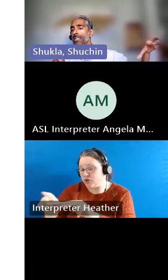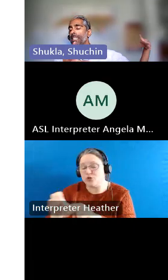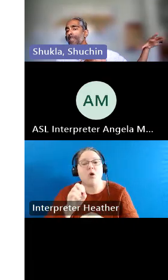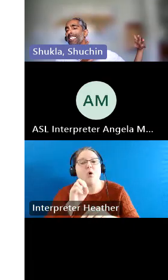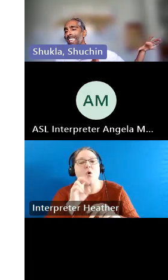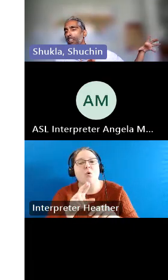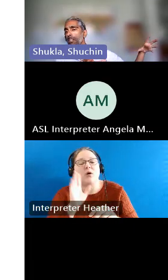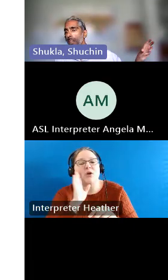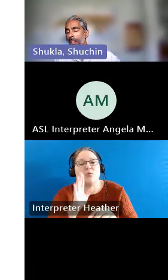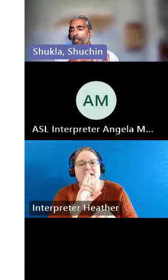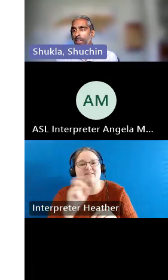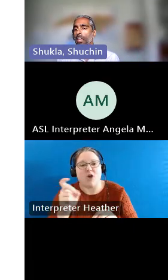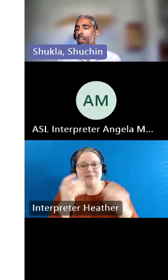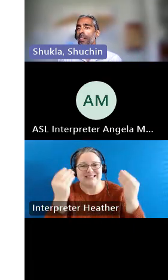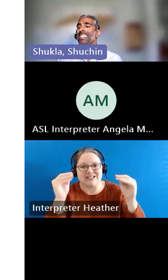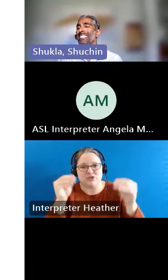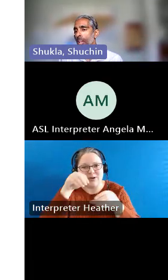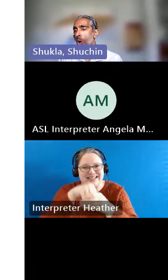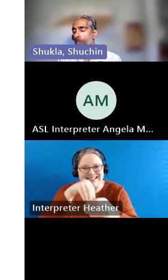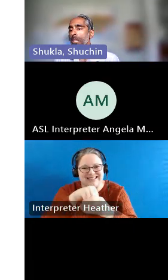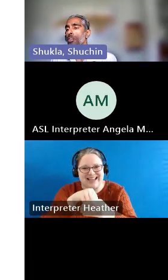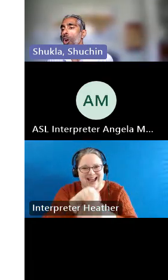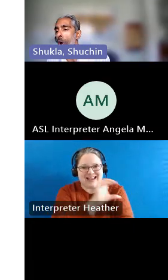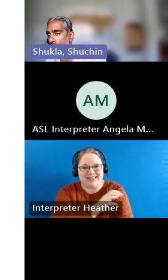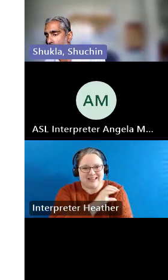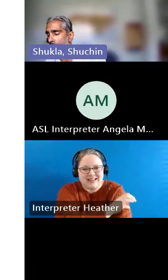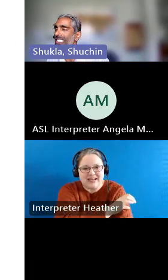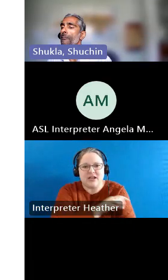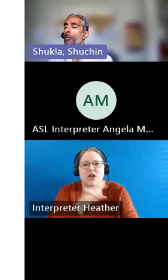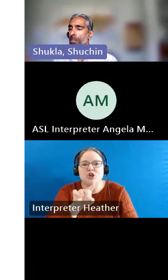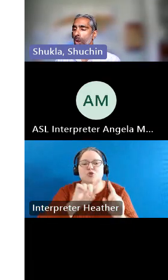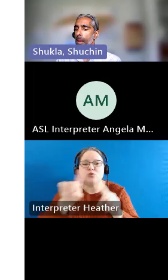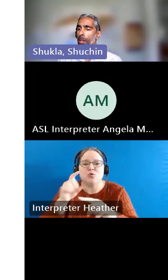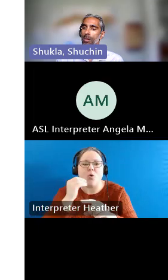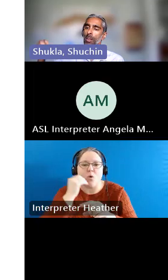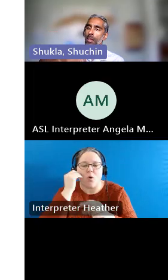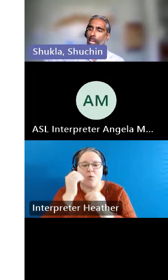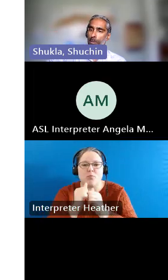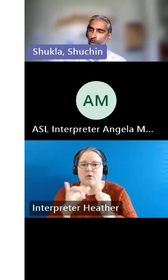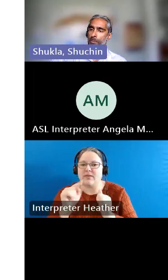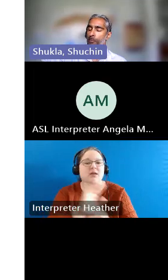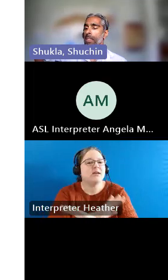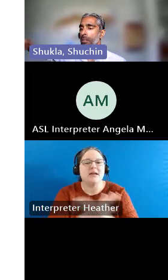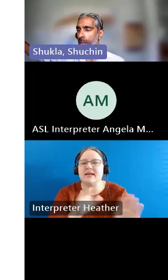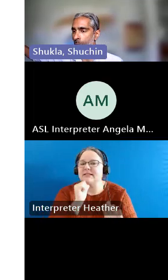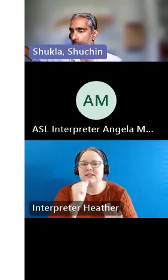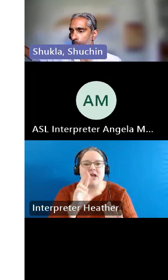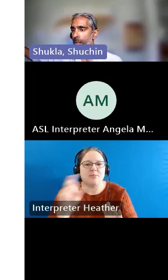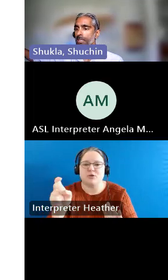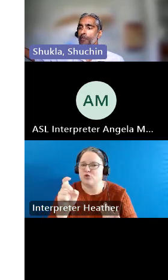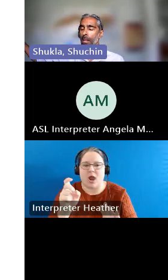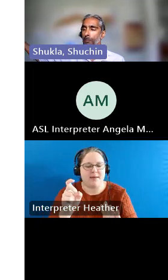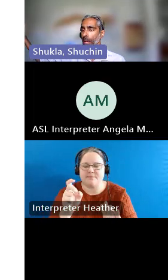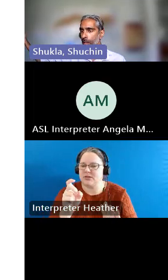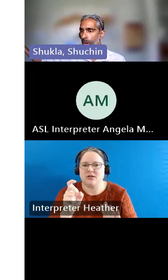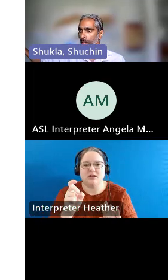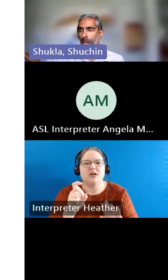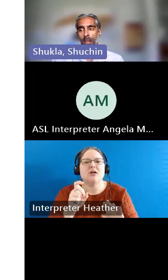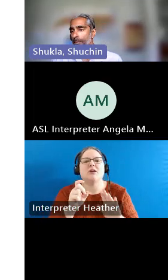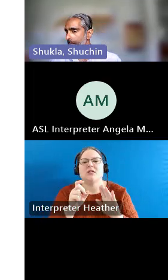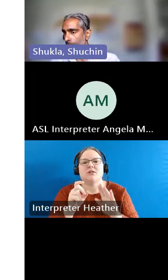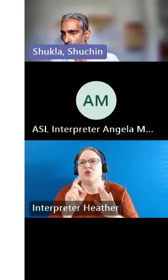the pharmacy is basically in the clinic. They give you take homes and you go home with it. It's never prescribed. You don't get a prescription for methadone and go somewhere else to pick